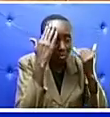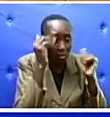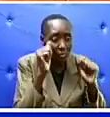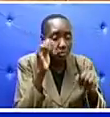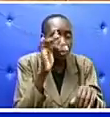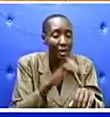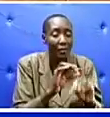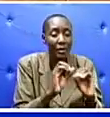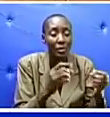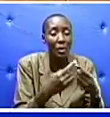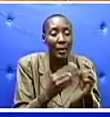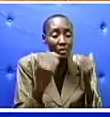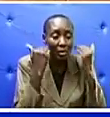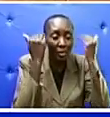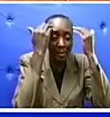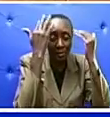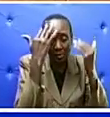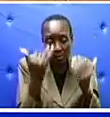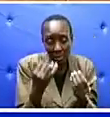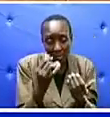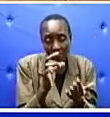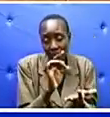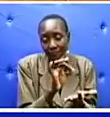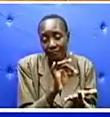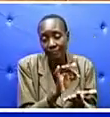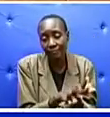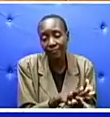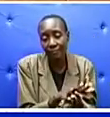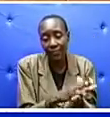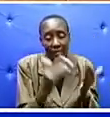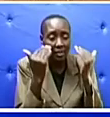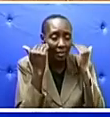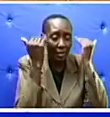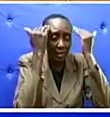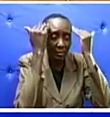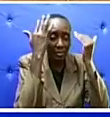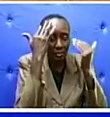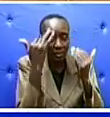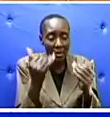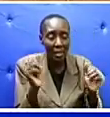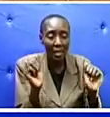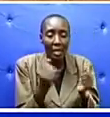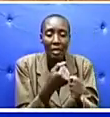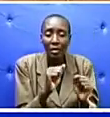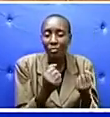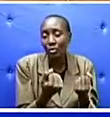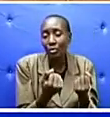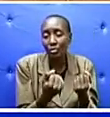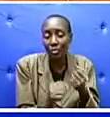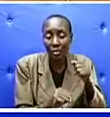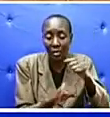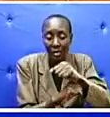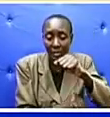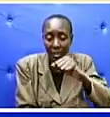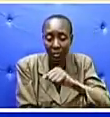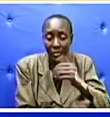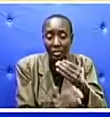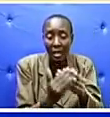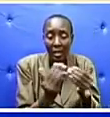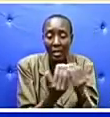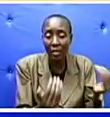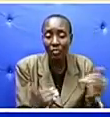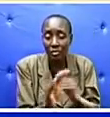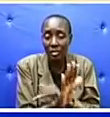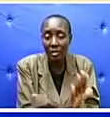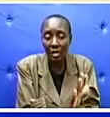You're depressed because you've lost a job. You're depressed because you can't bring a meal on the table and your kids are looking at you like this. Mm-hmm. You're depressed because